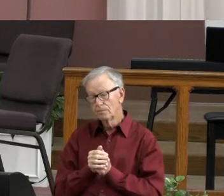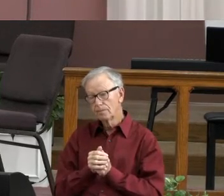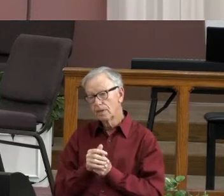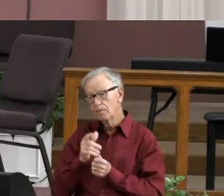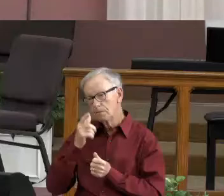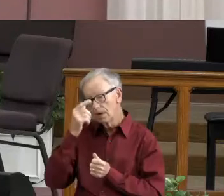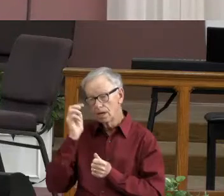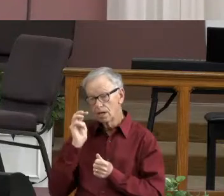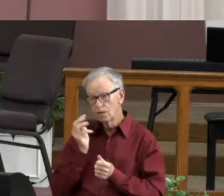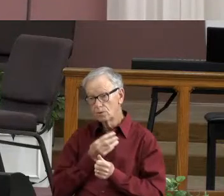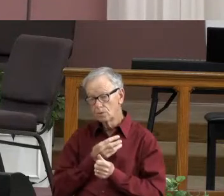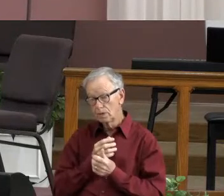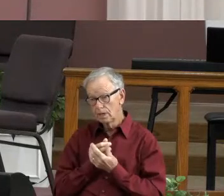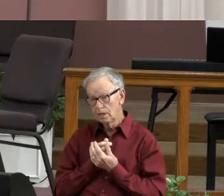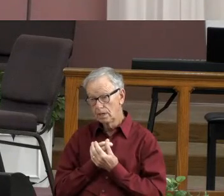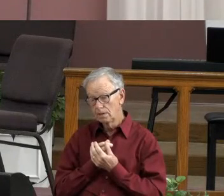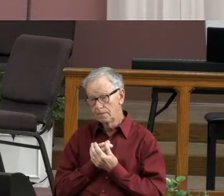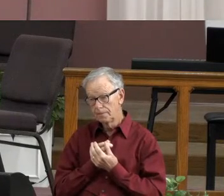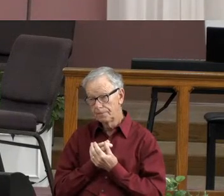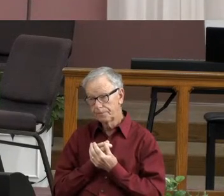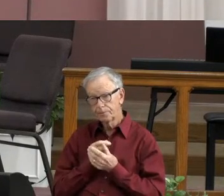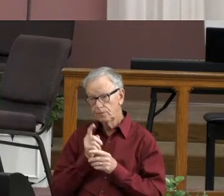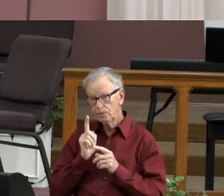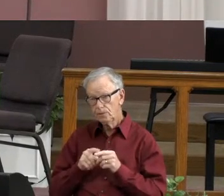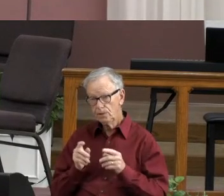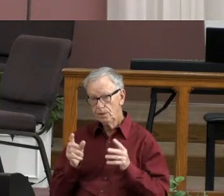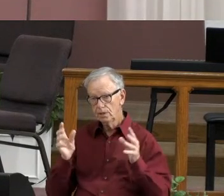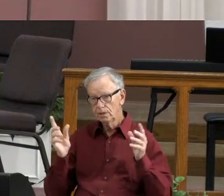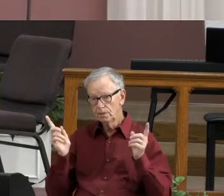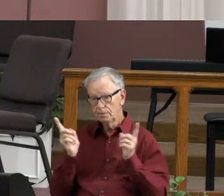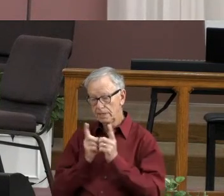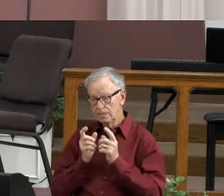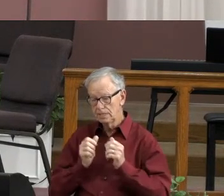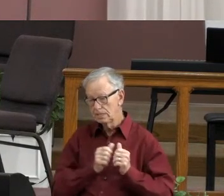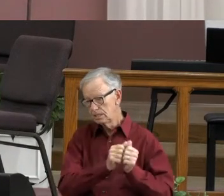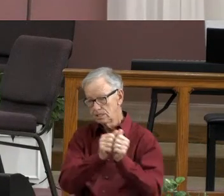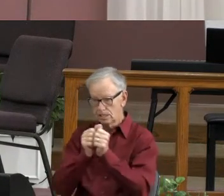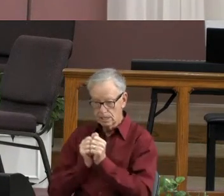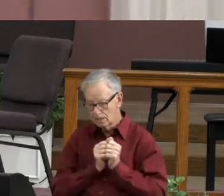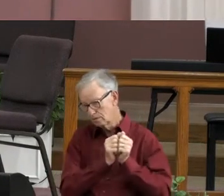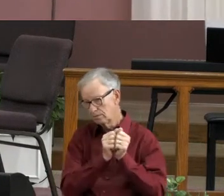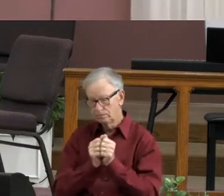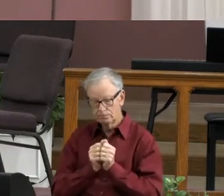Because we could not gather together.